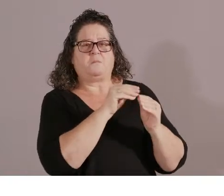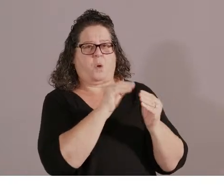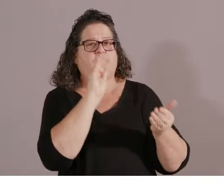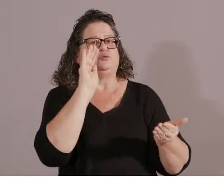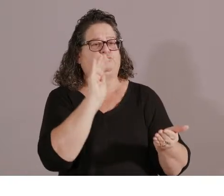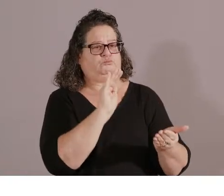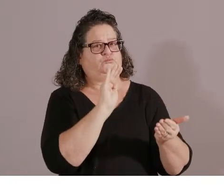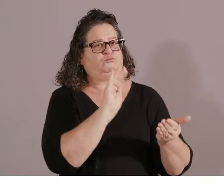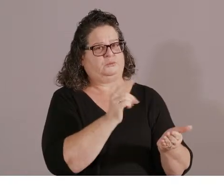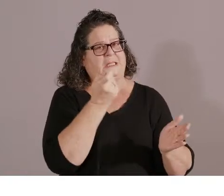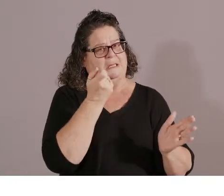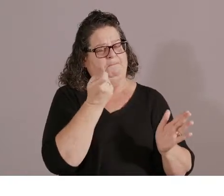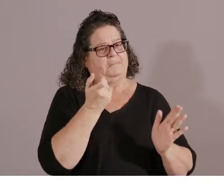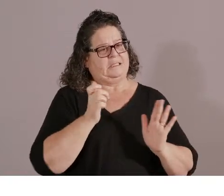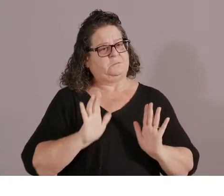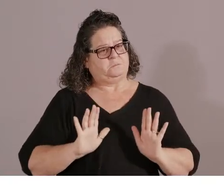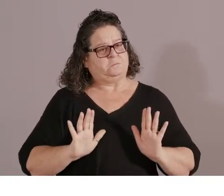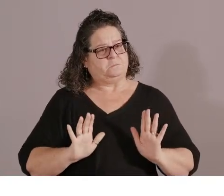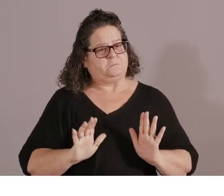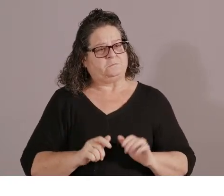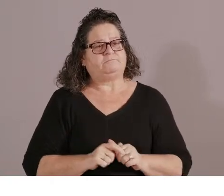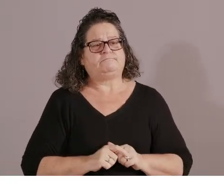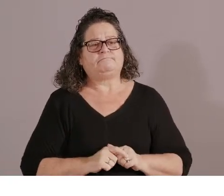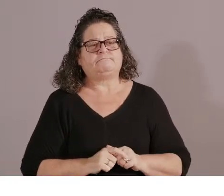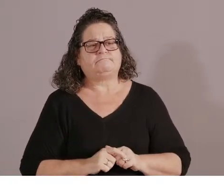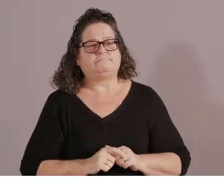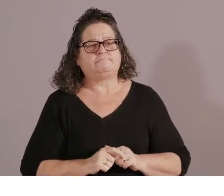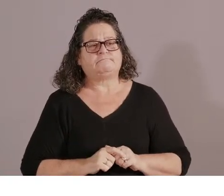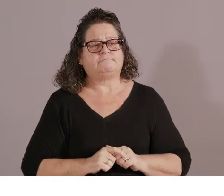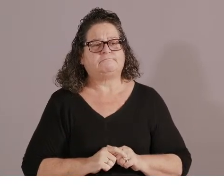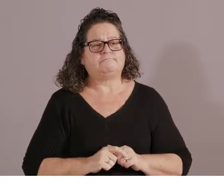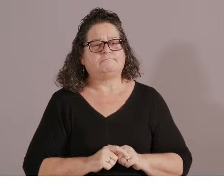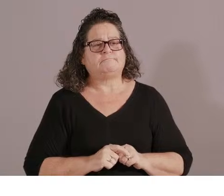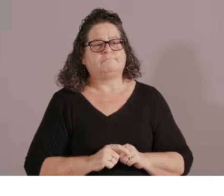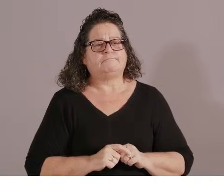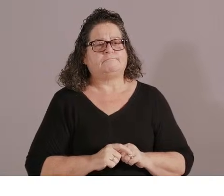Oh, there it is. Nope. Sorry, guys. Trying to get to the next slide.